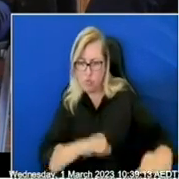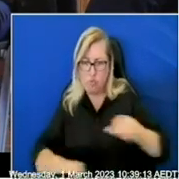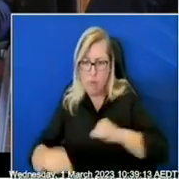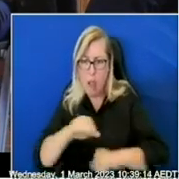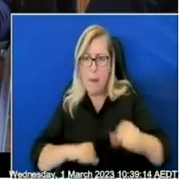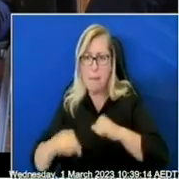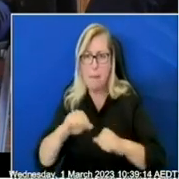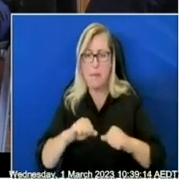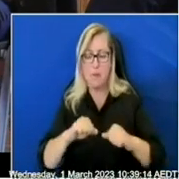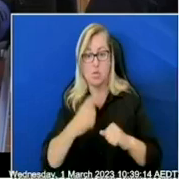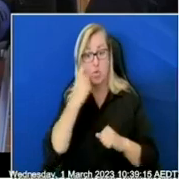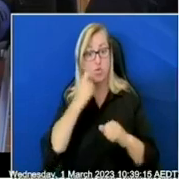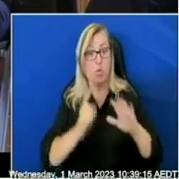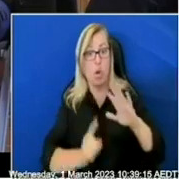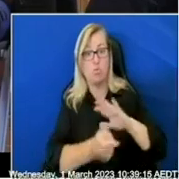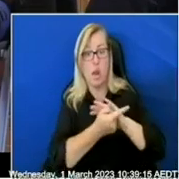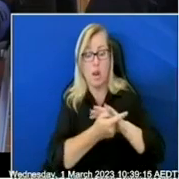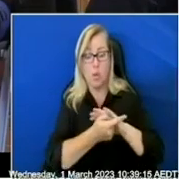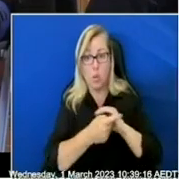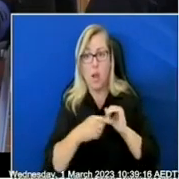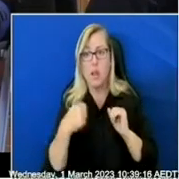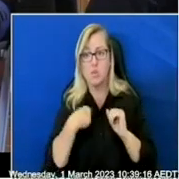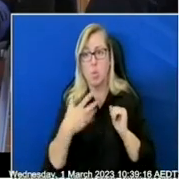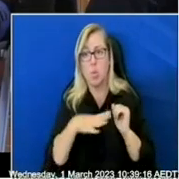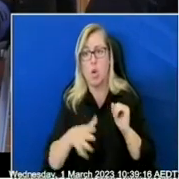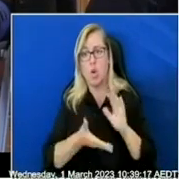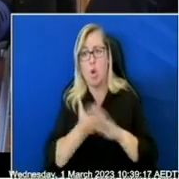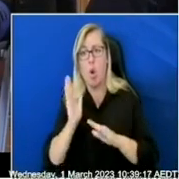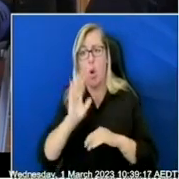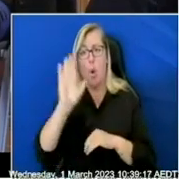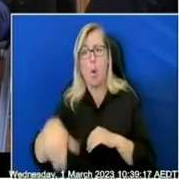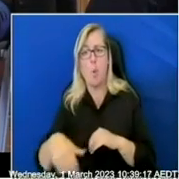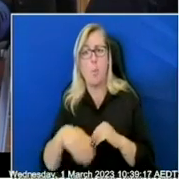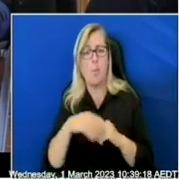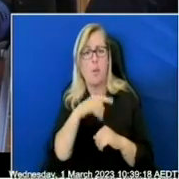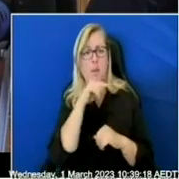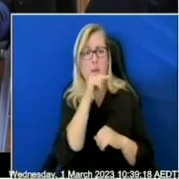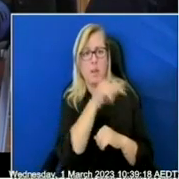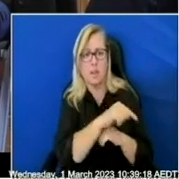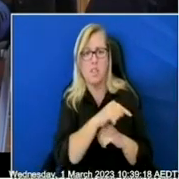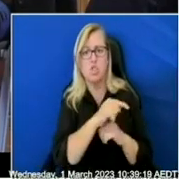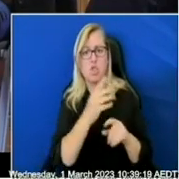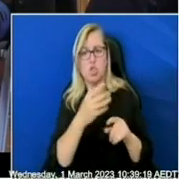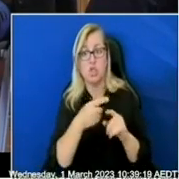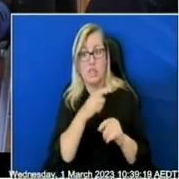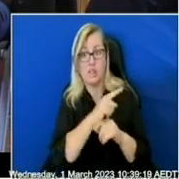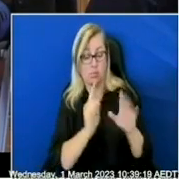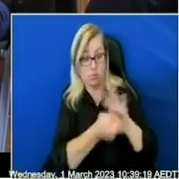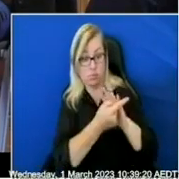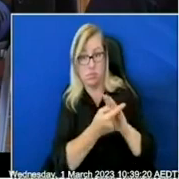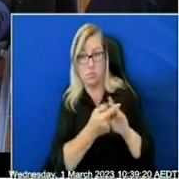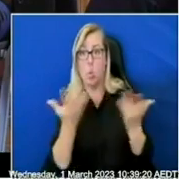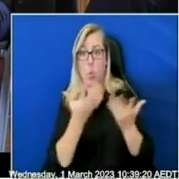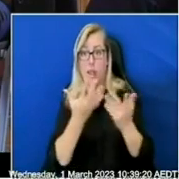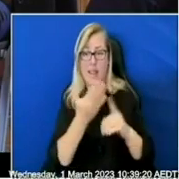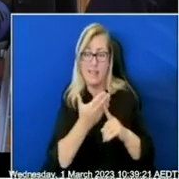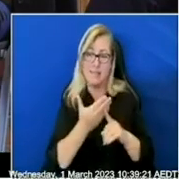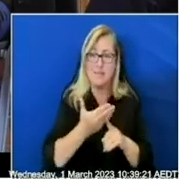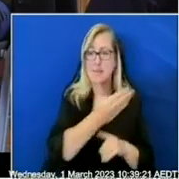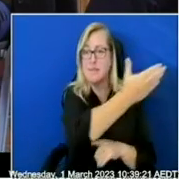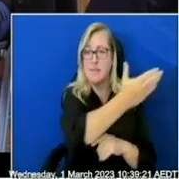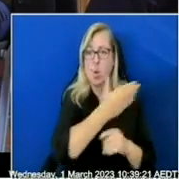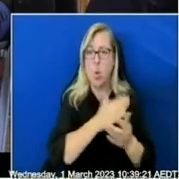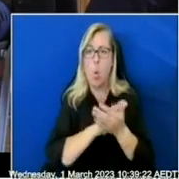on the wrong highway. Yeah. She headed to Horsham instead of, where'd they get her? At a milk bar or